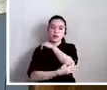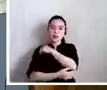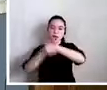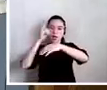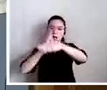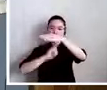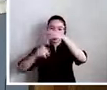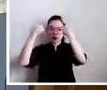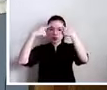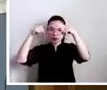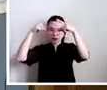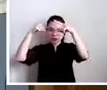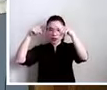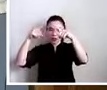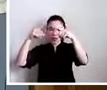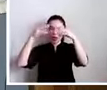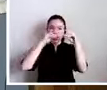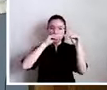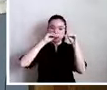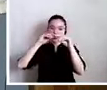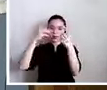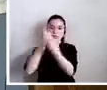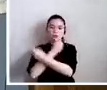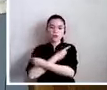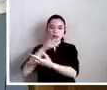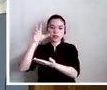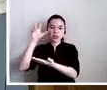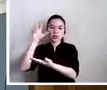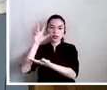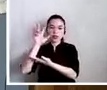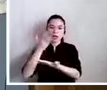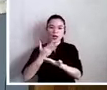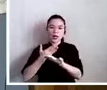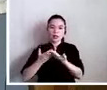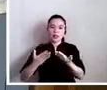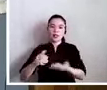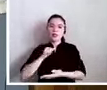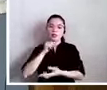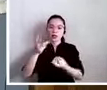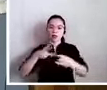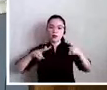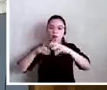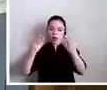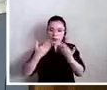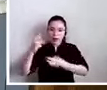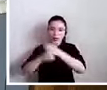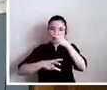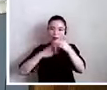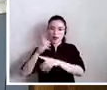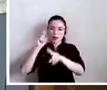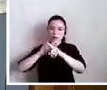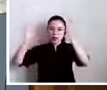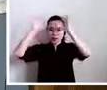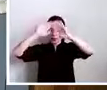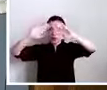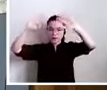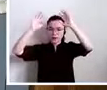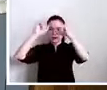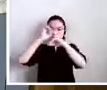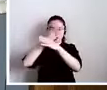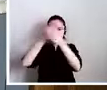in prosperity. Teach us, dear Santo Niño, how worthless is the world, how sublime is heaven,